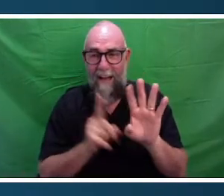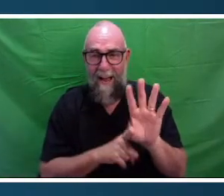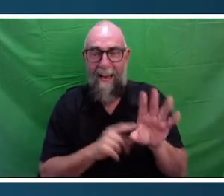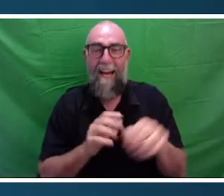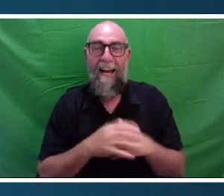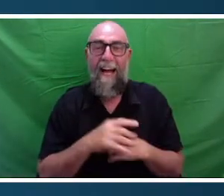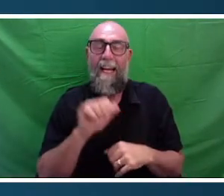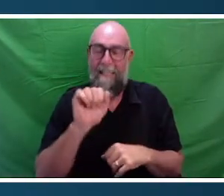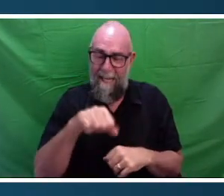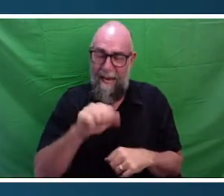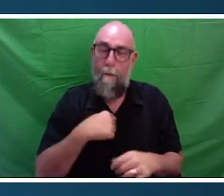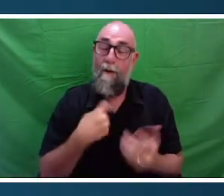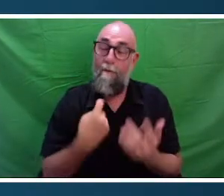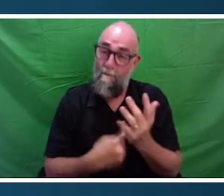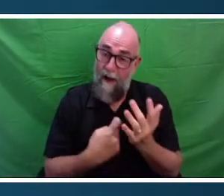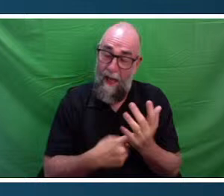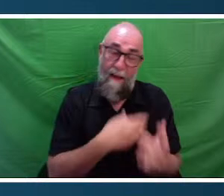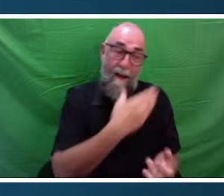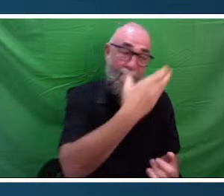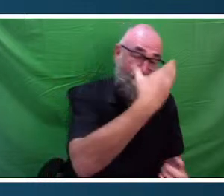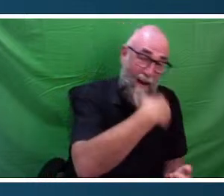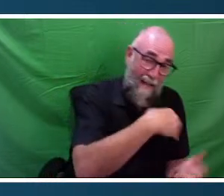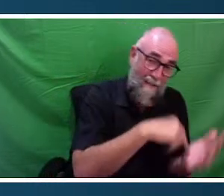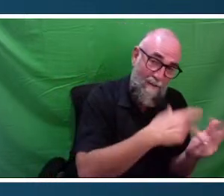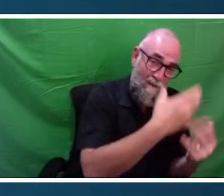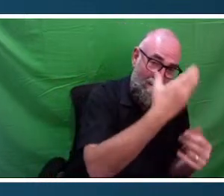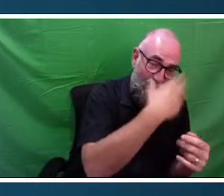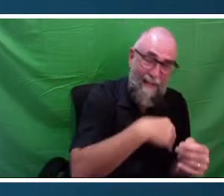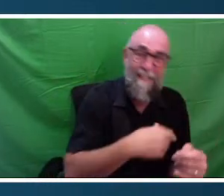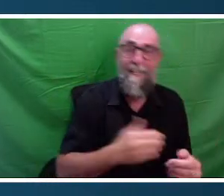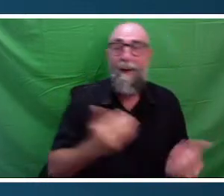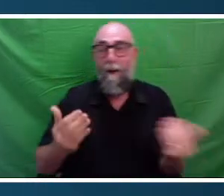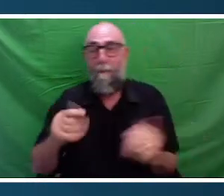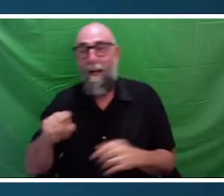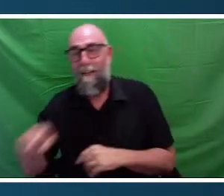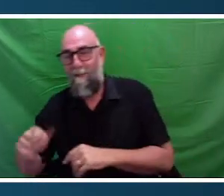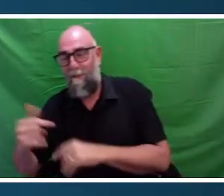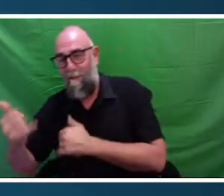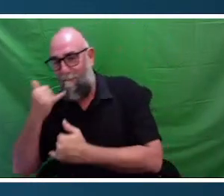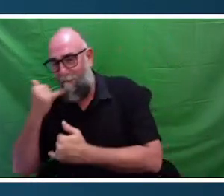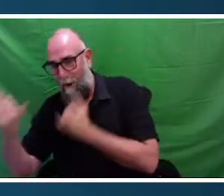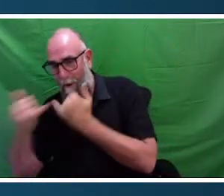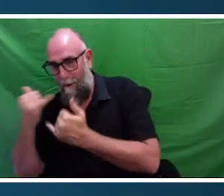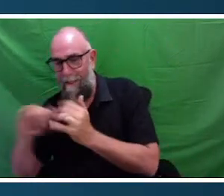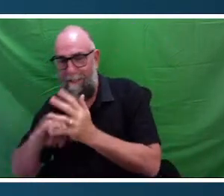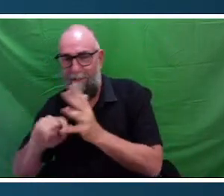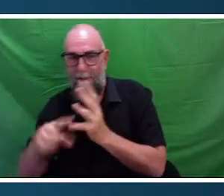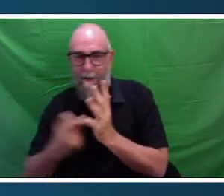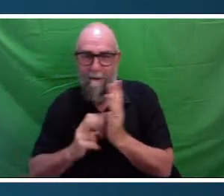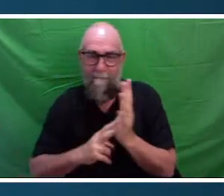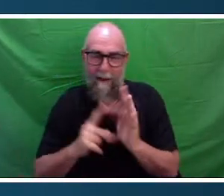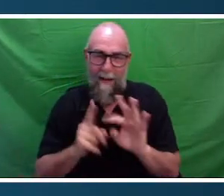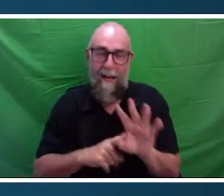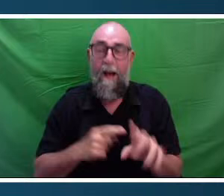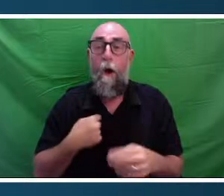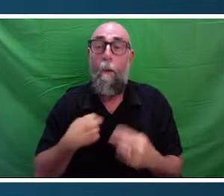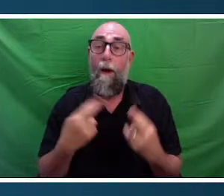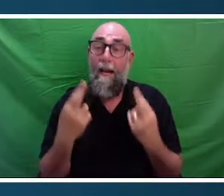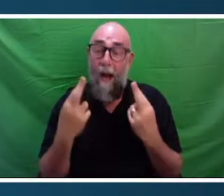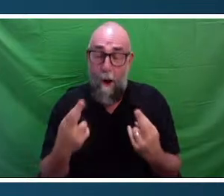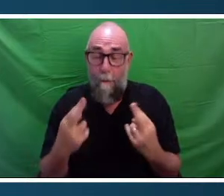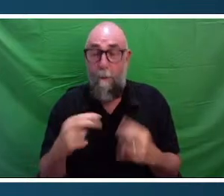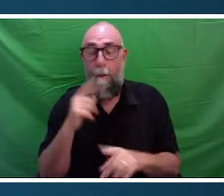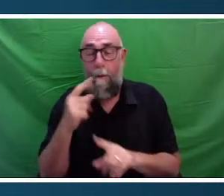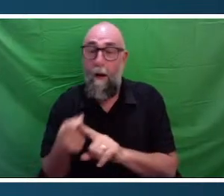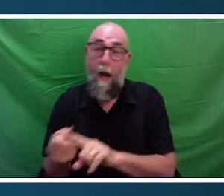and probably a phone one rather than an online one. But we didn't really have much choice here due to the pandemic. We hope to go back to face-to-face for the next wave.